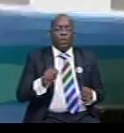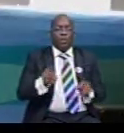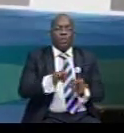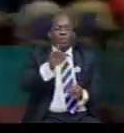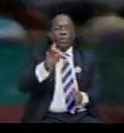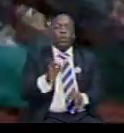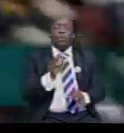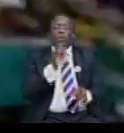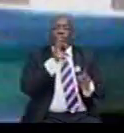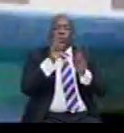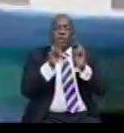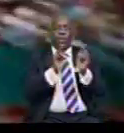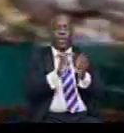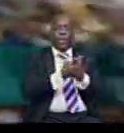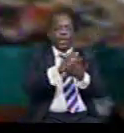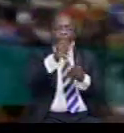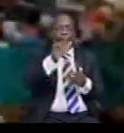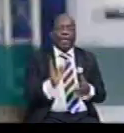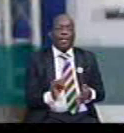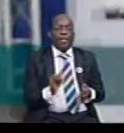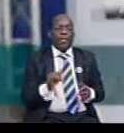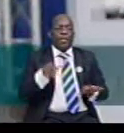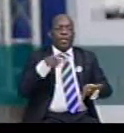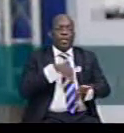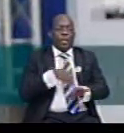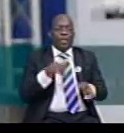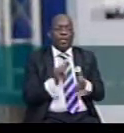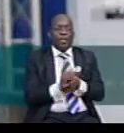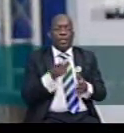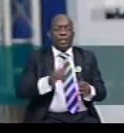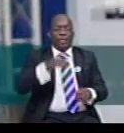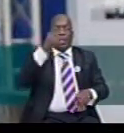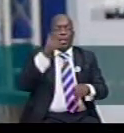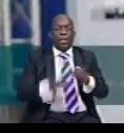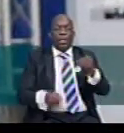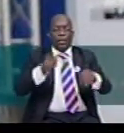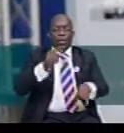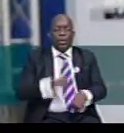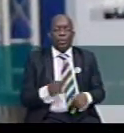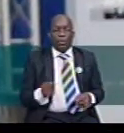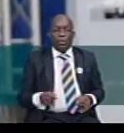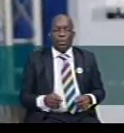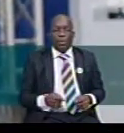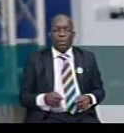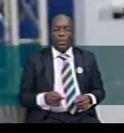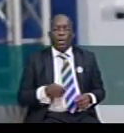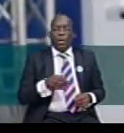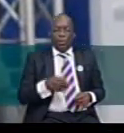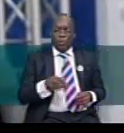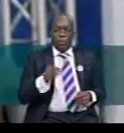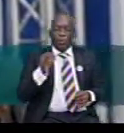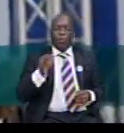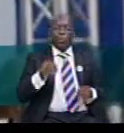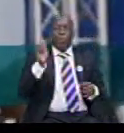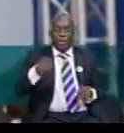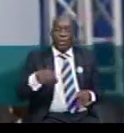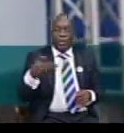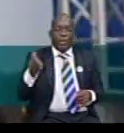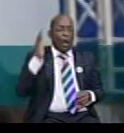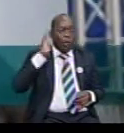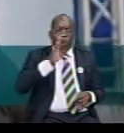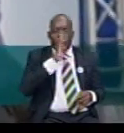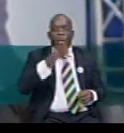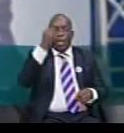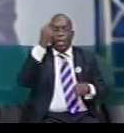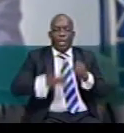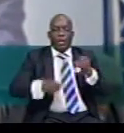expressly that in the latter times, Paul believed, there will be latter times. And the preachers, the apostles of